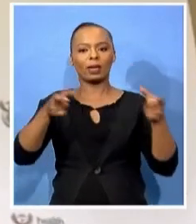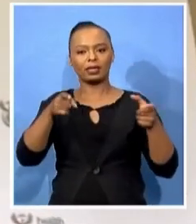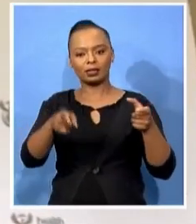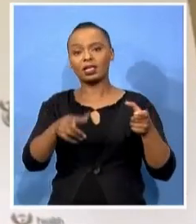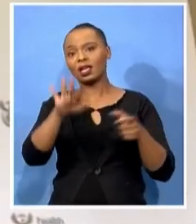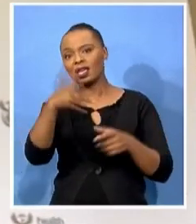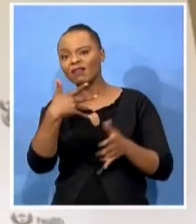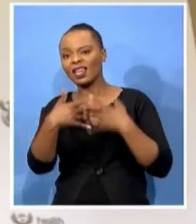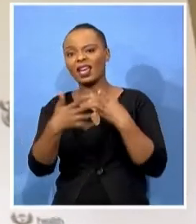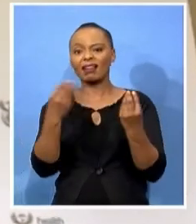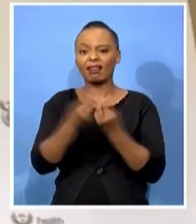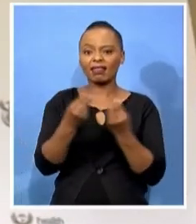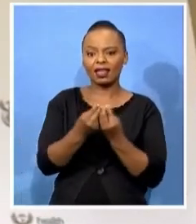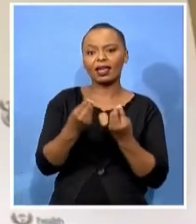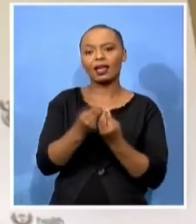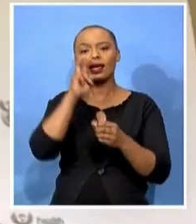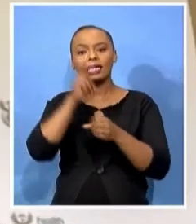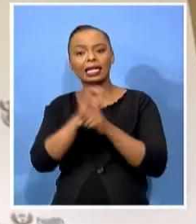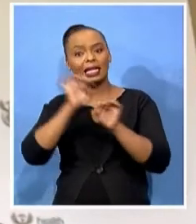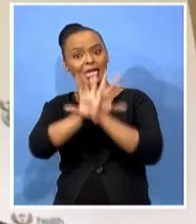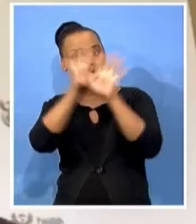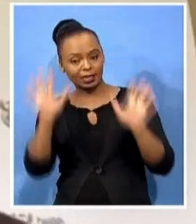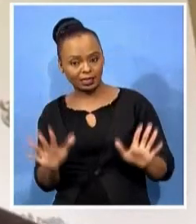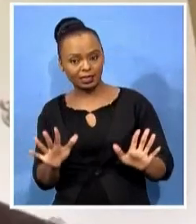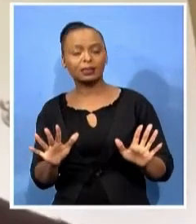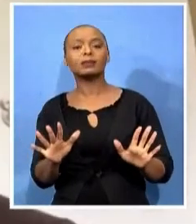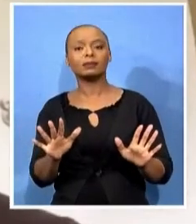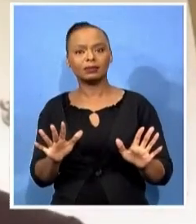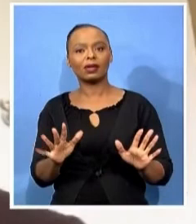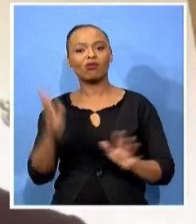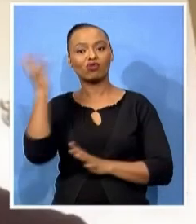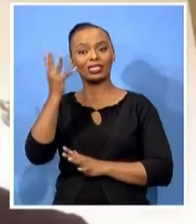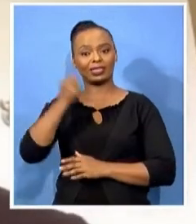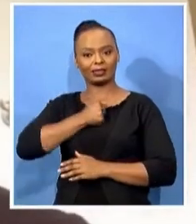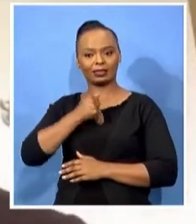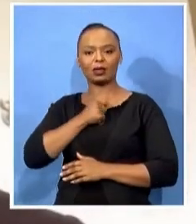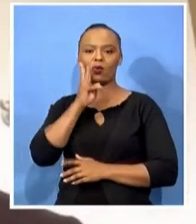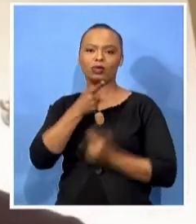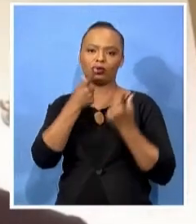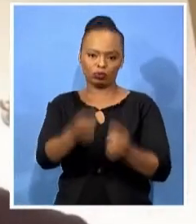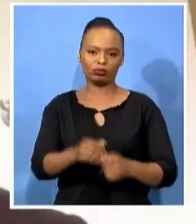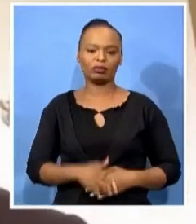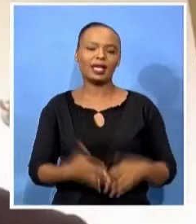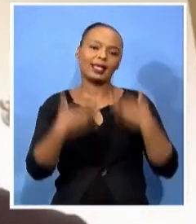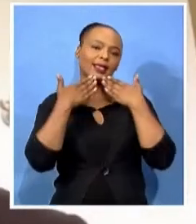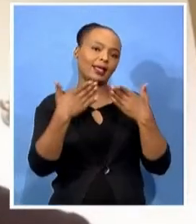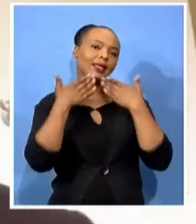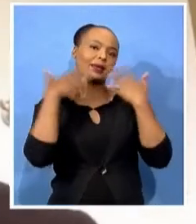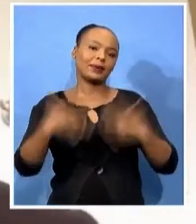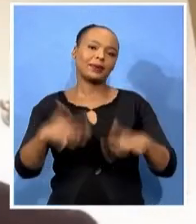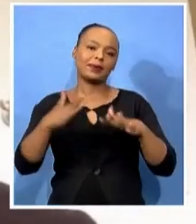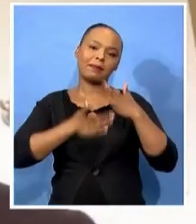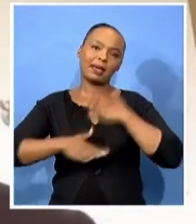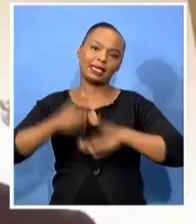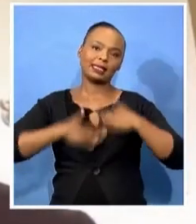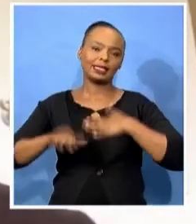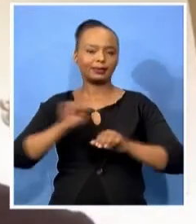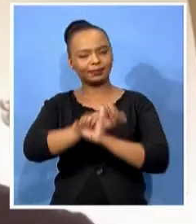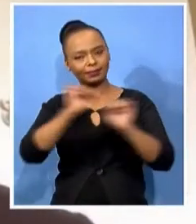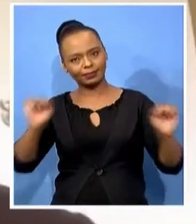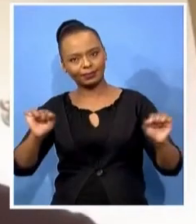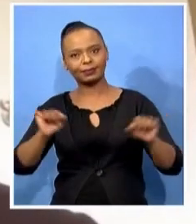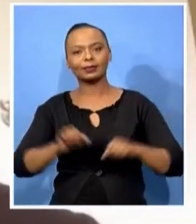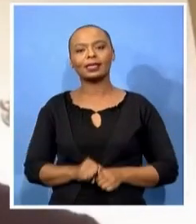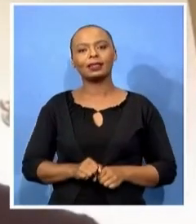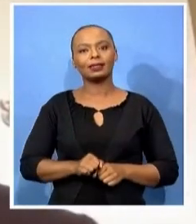on the presentation, I'll do so. Thank you very much for your patience, and if we could allow Dr. Anban Pillay